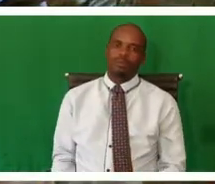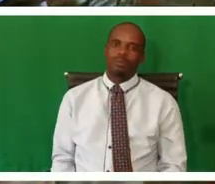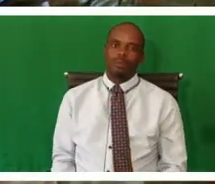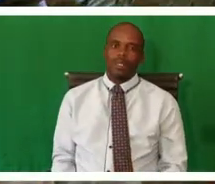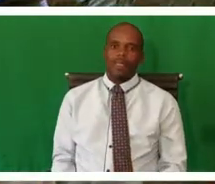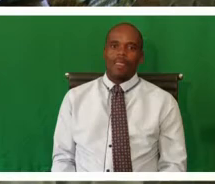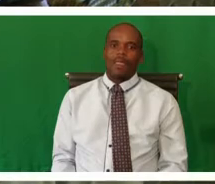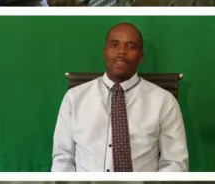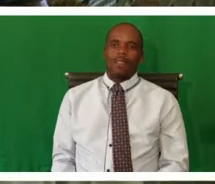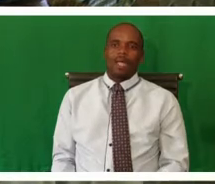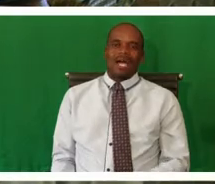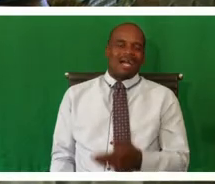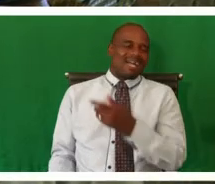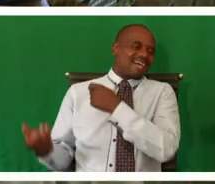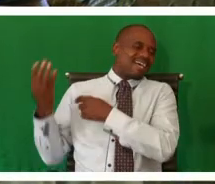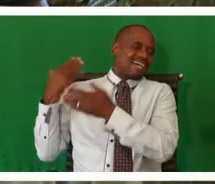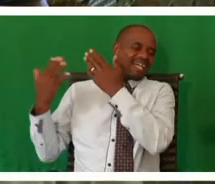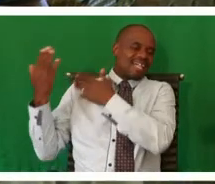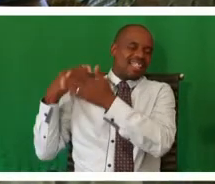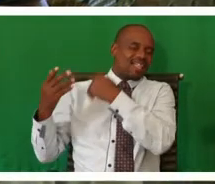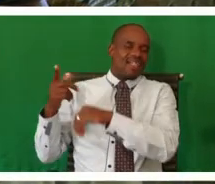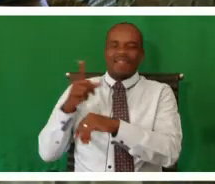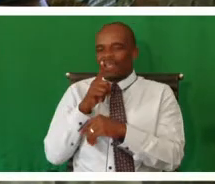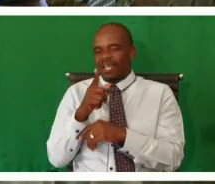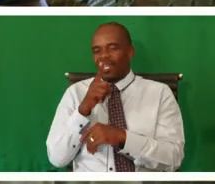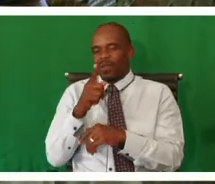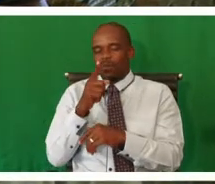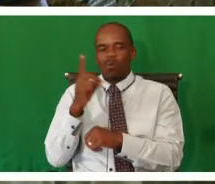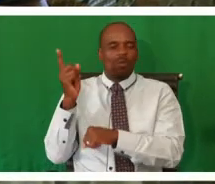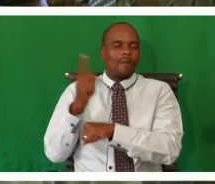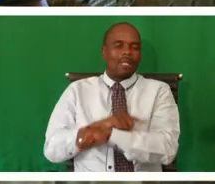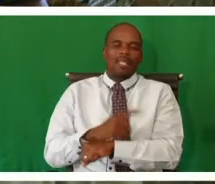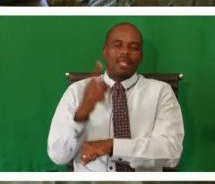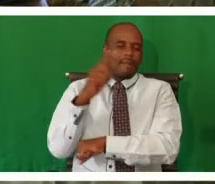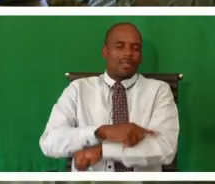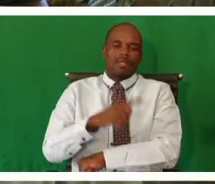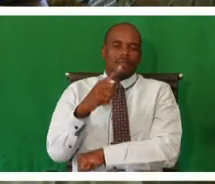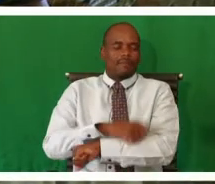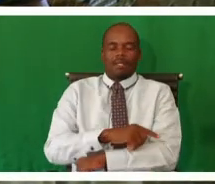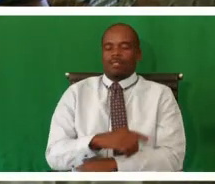Khale re bua ka yona letsatsi le letsatsi.